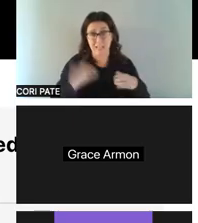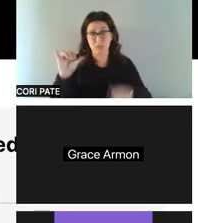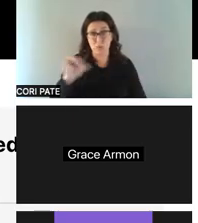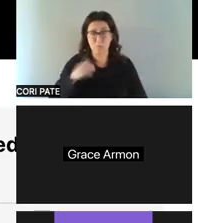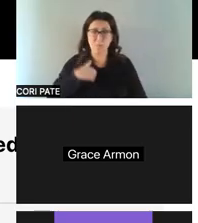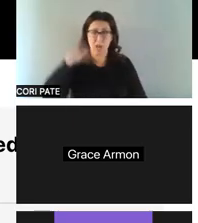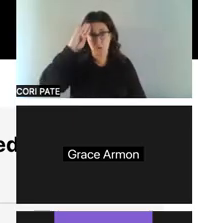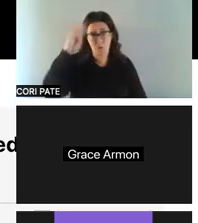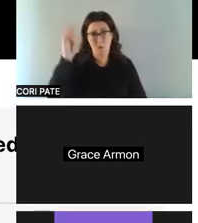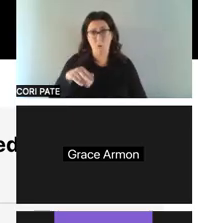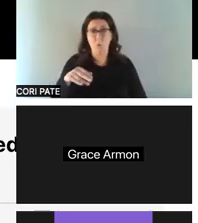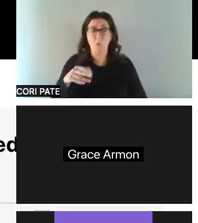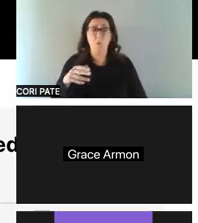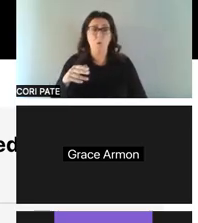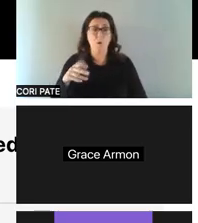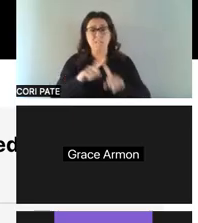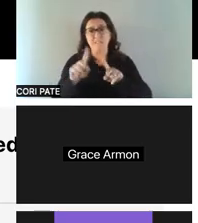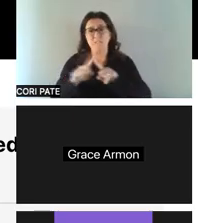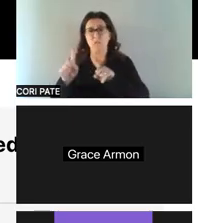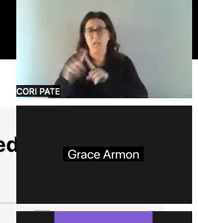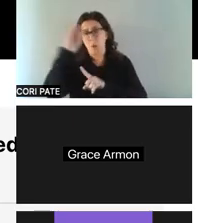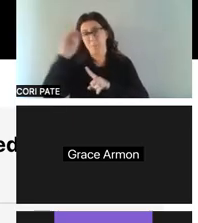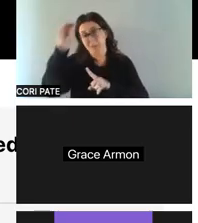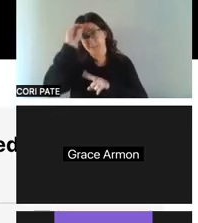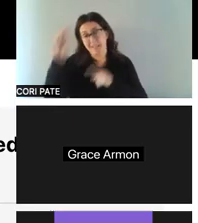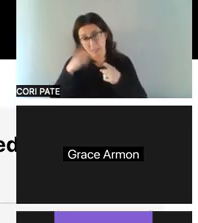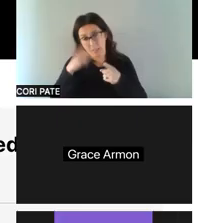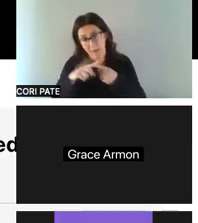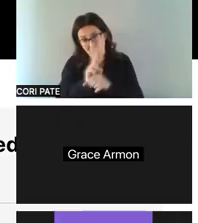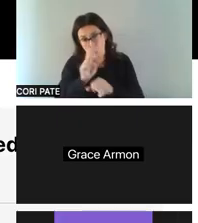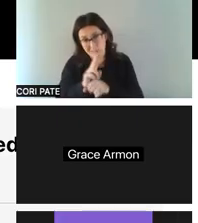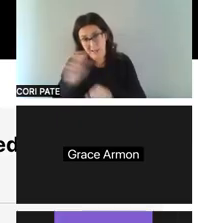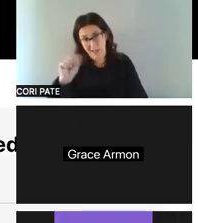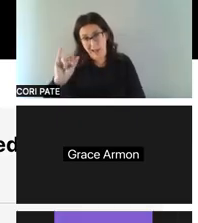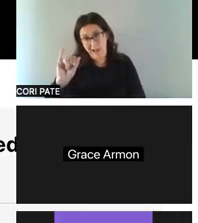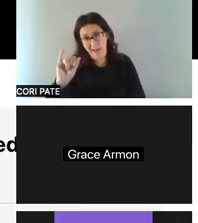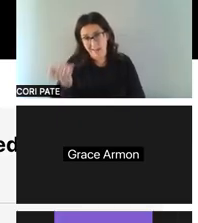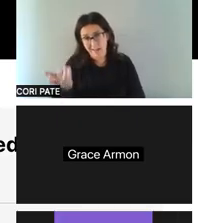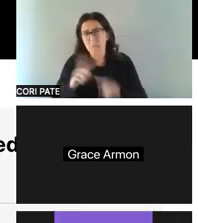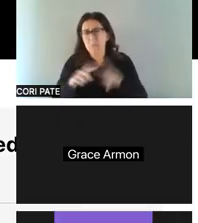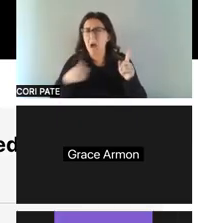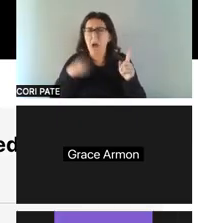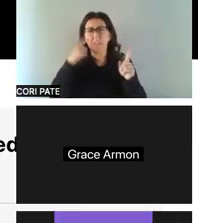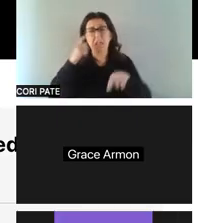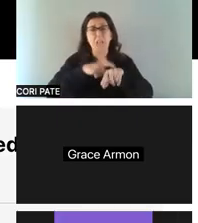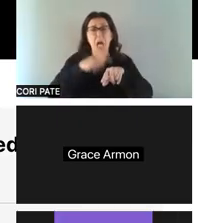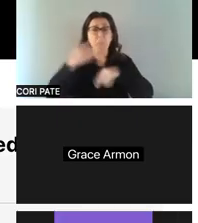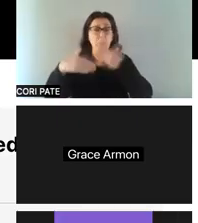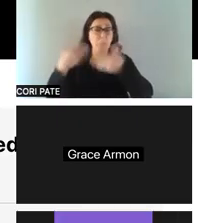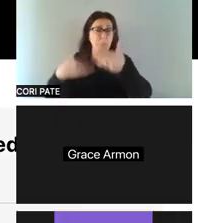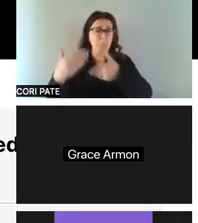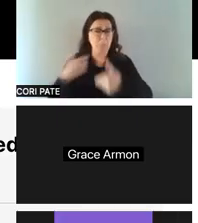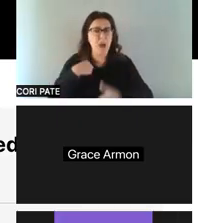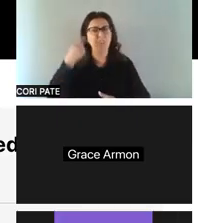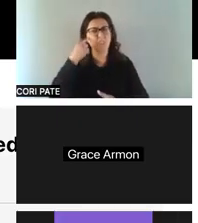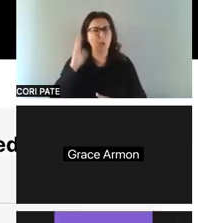there's different opinions about the use of AI, but I think that as time passes, we're going to see that can